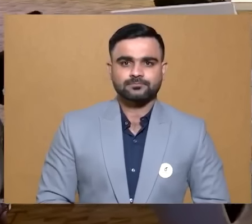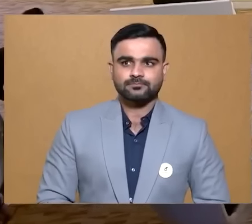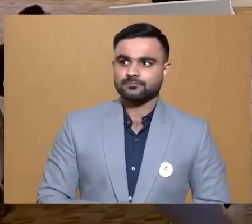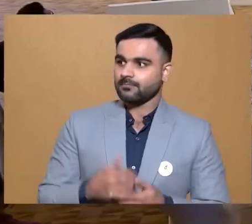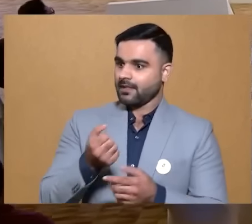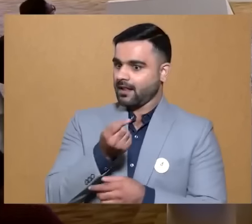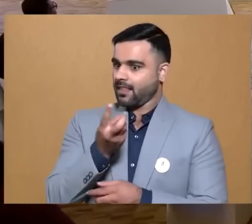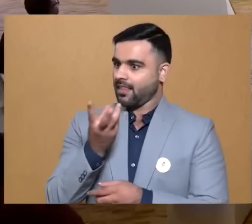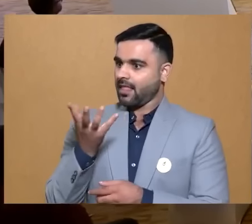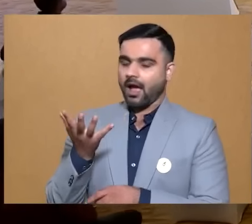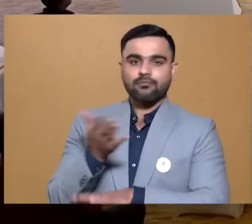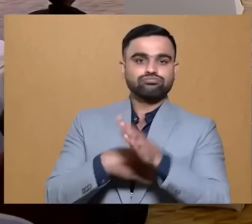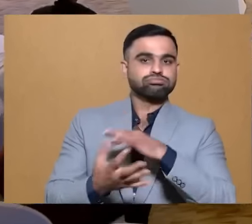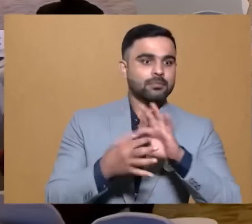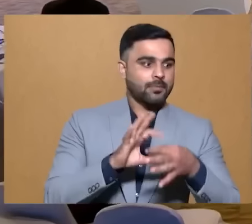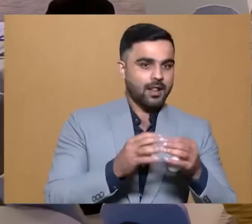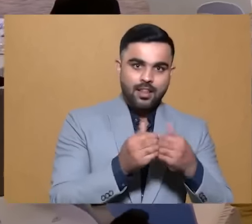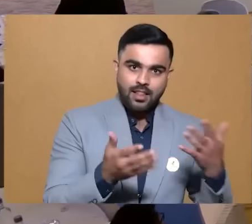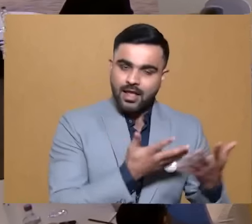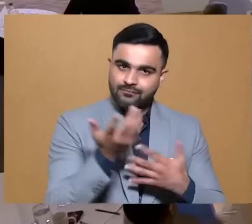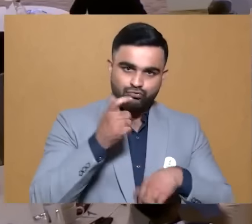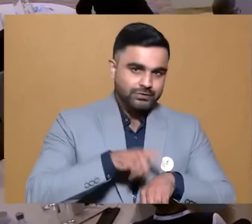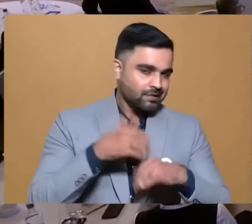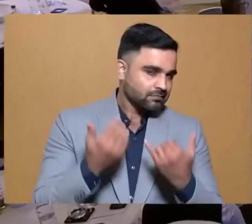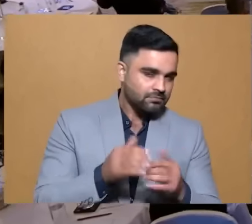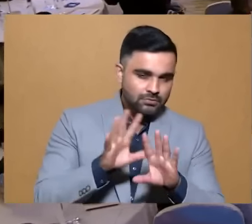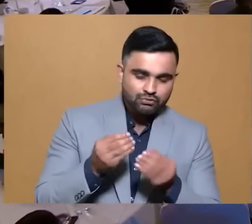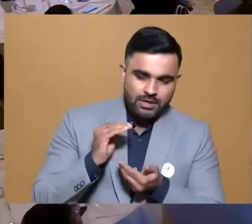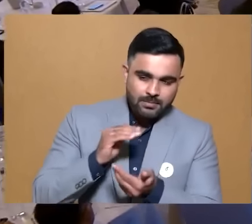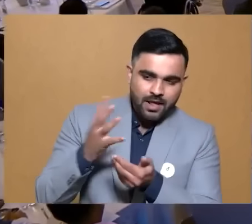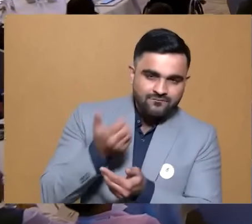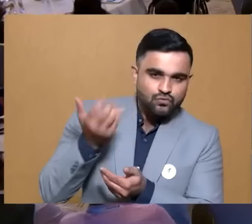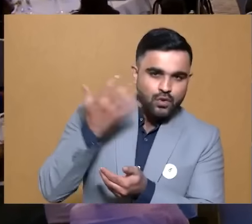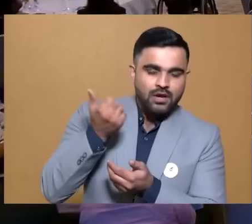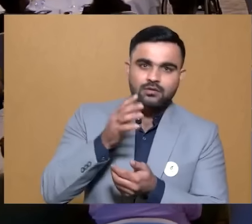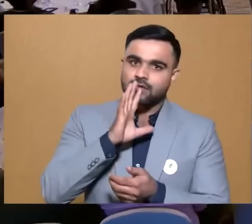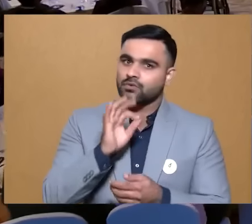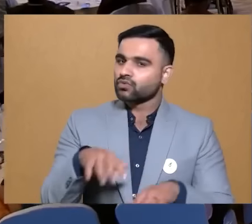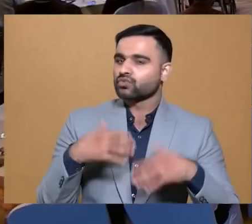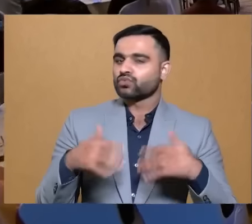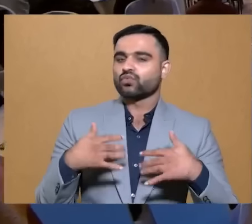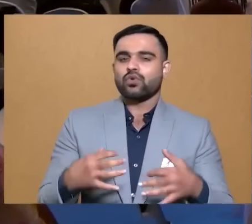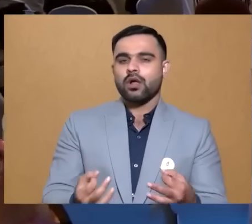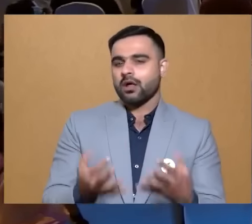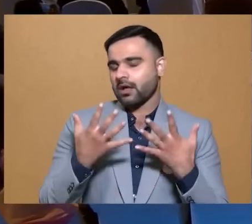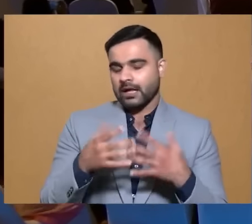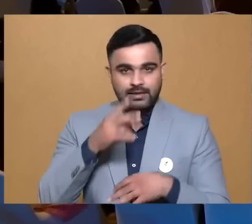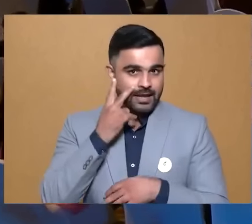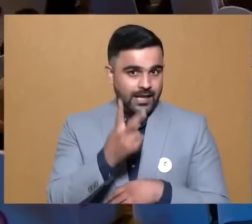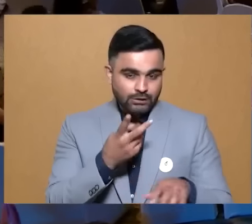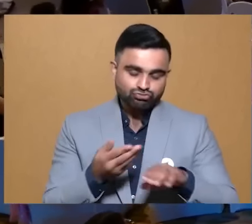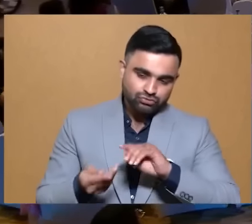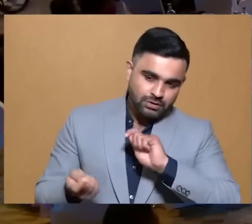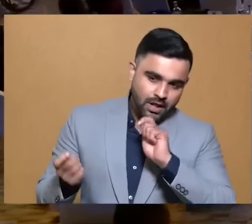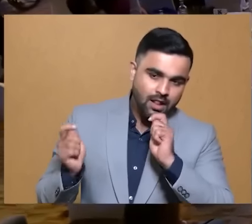getting the number of Paralympians that we have had this time around, the medals that they've won, has been absolutely incredible. And we've seen the strength